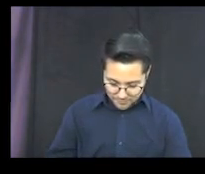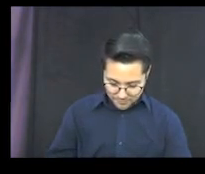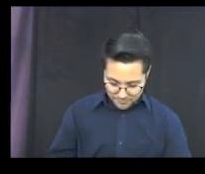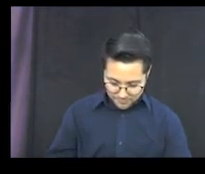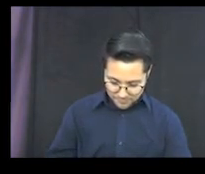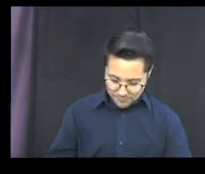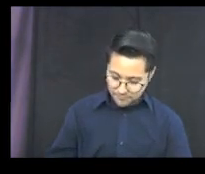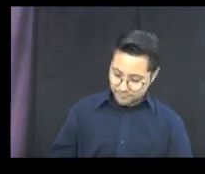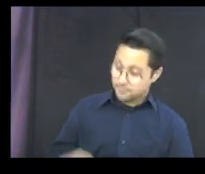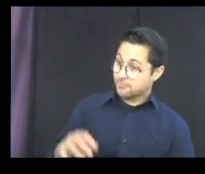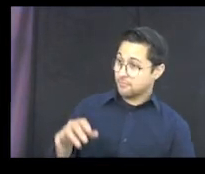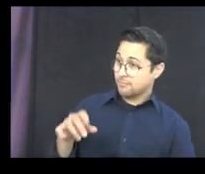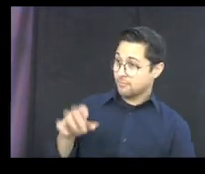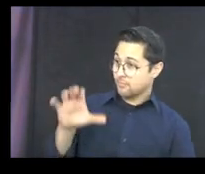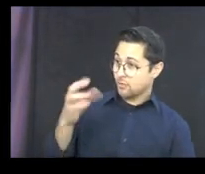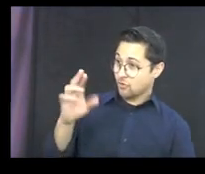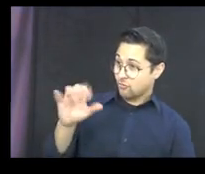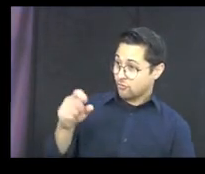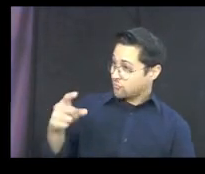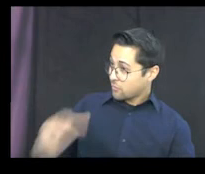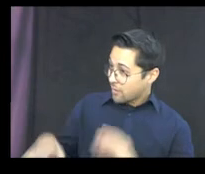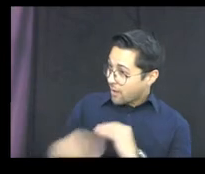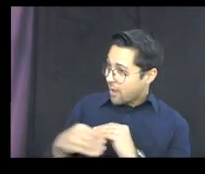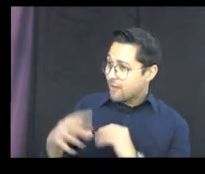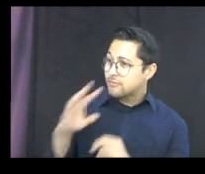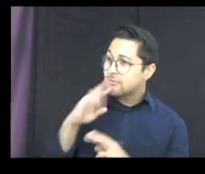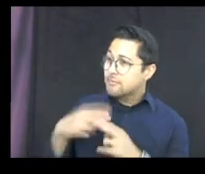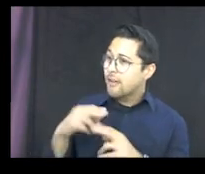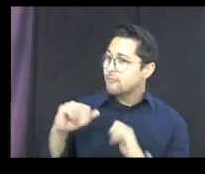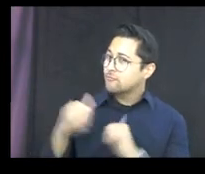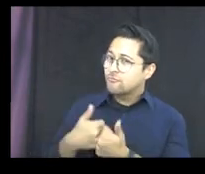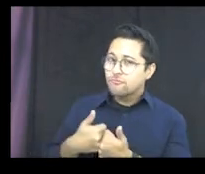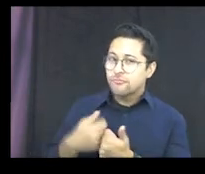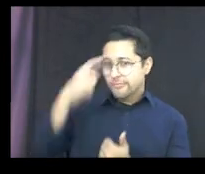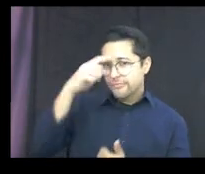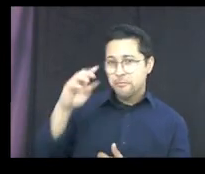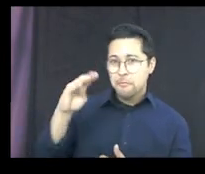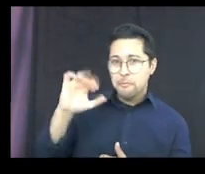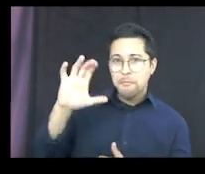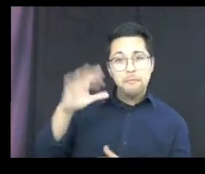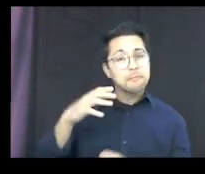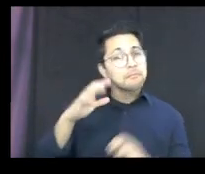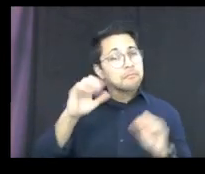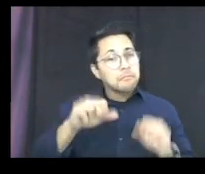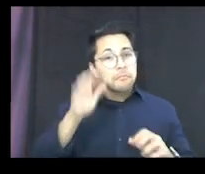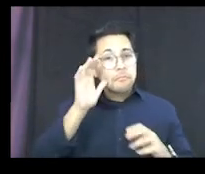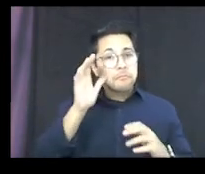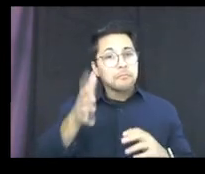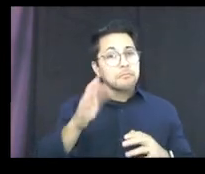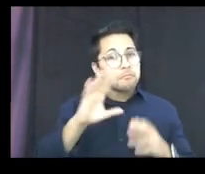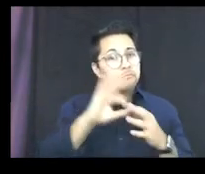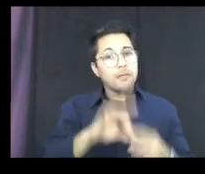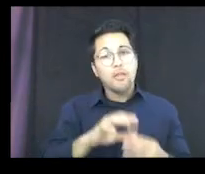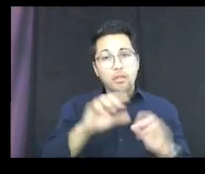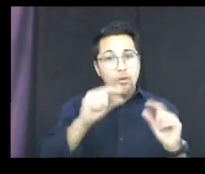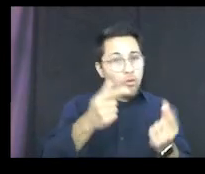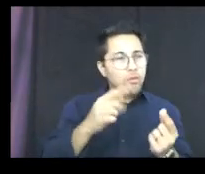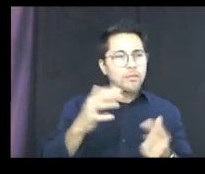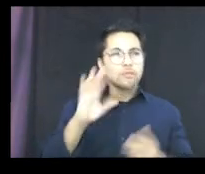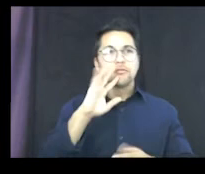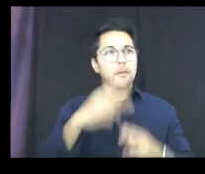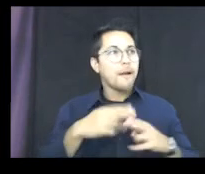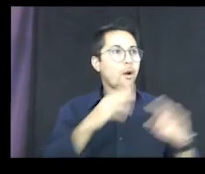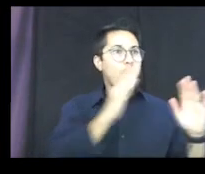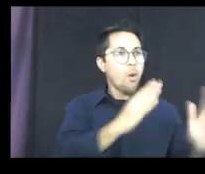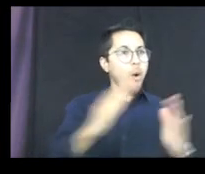Chris, did you want to throw anything in? We were asked about any challenges for Mac. The challenges could be about the group, like we've talked about organizing it, or it